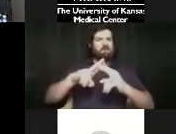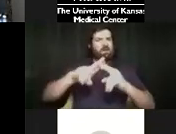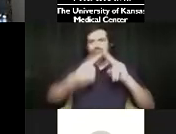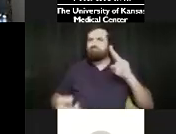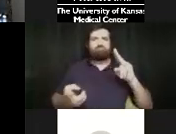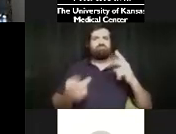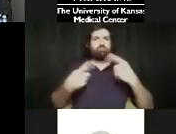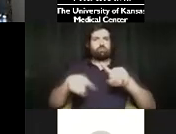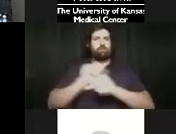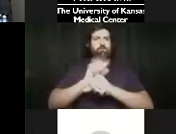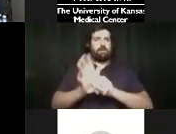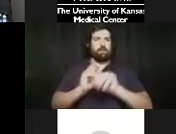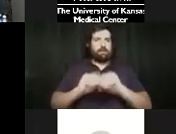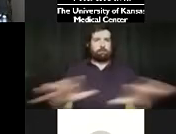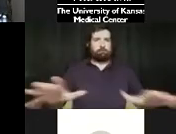during the pandemic.